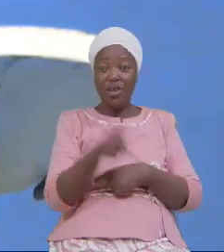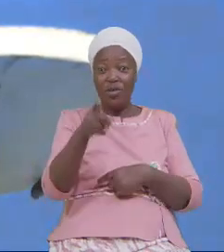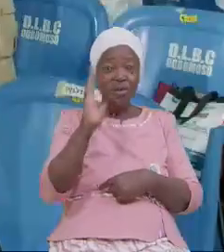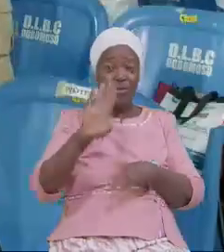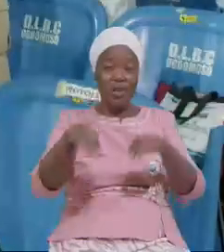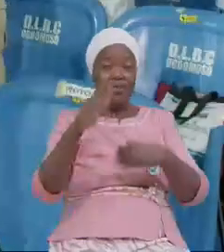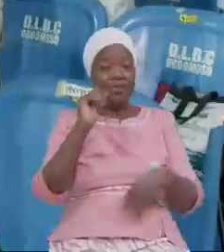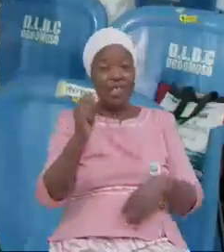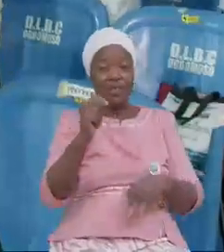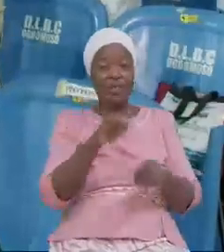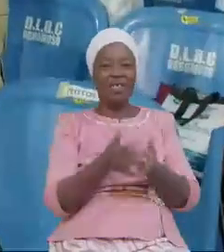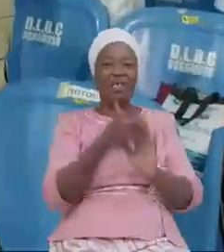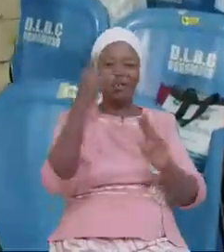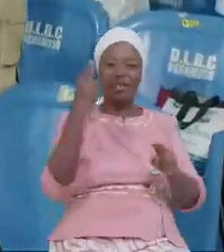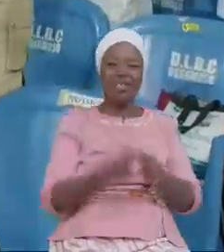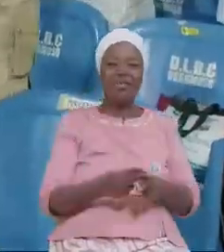testimony.